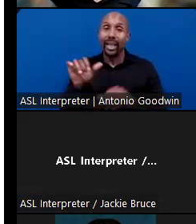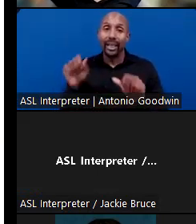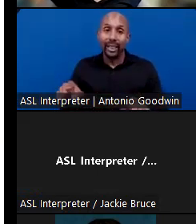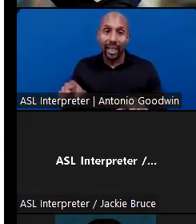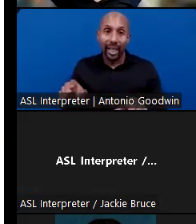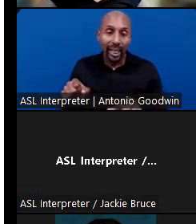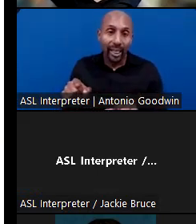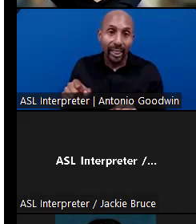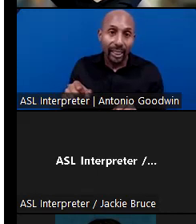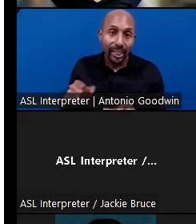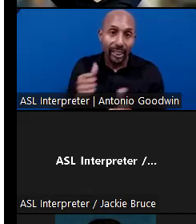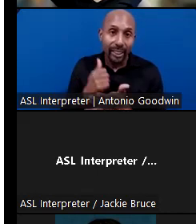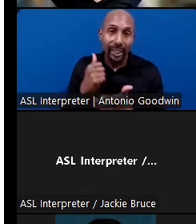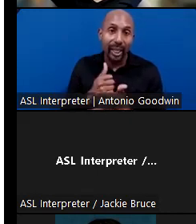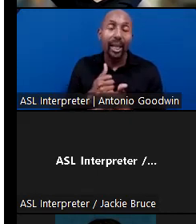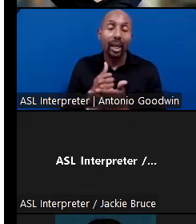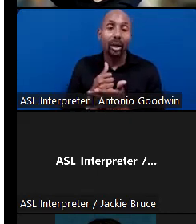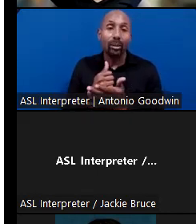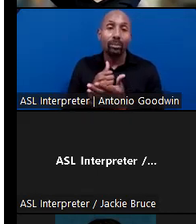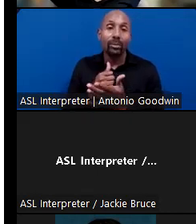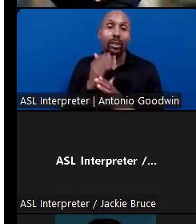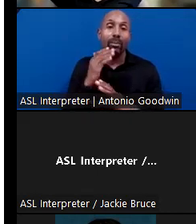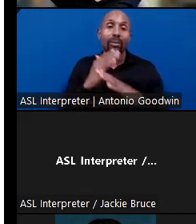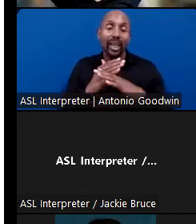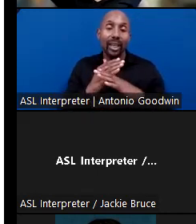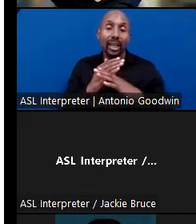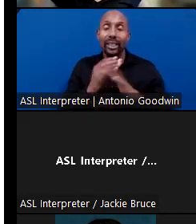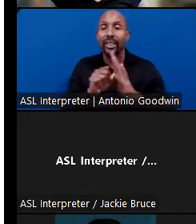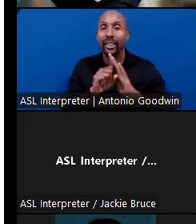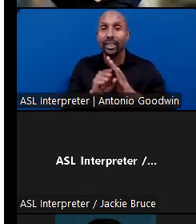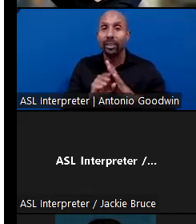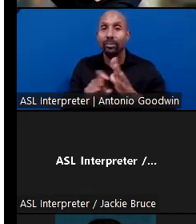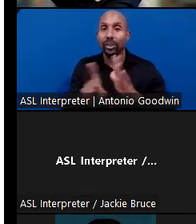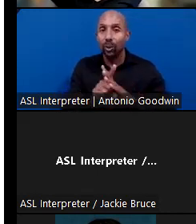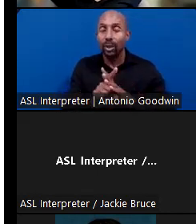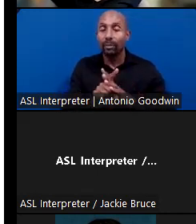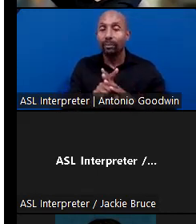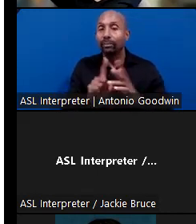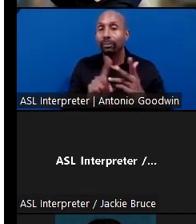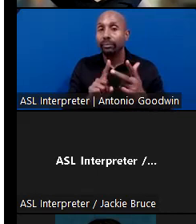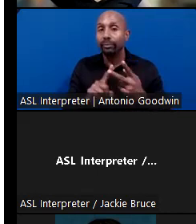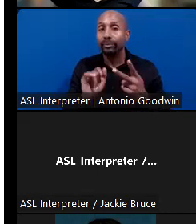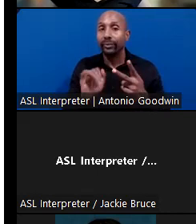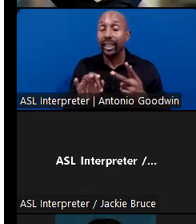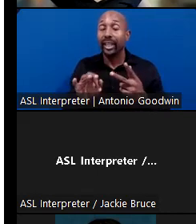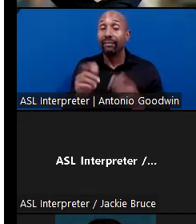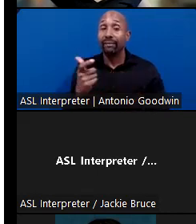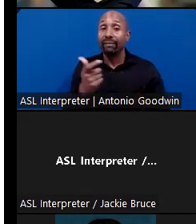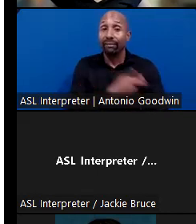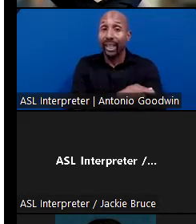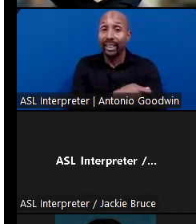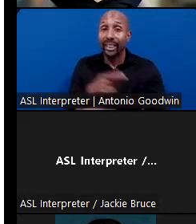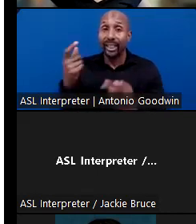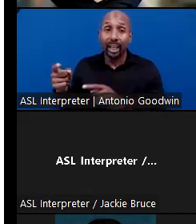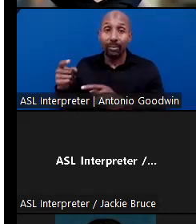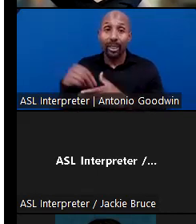getting symptoms or getting monkeypox. And if you get it within about 2 weeks, it can actually reduce